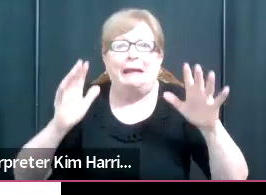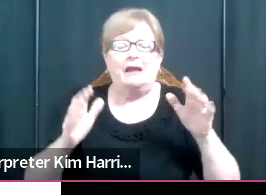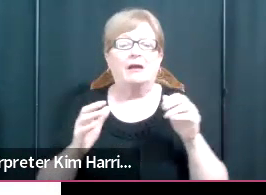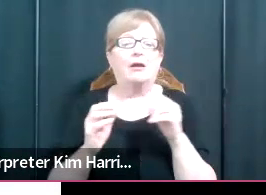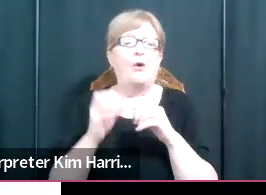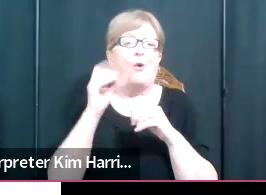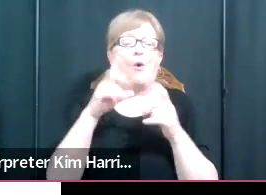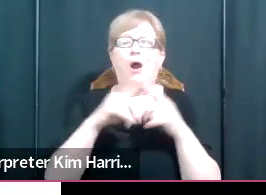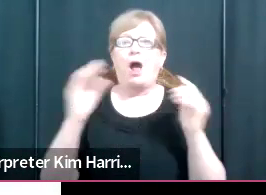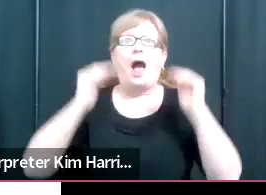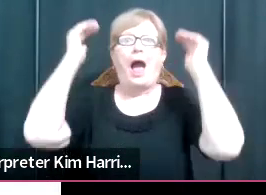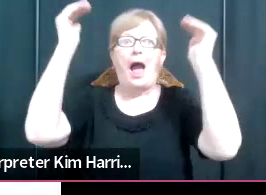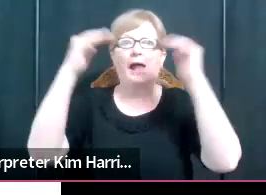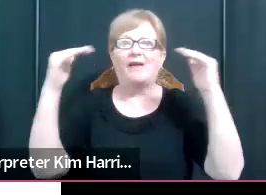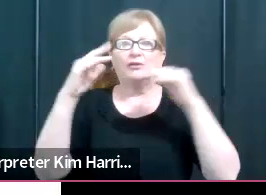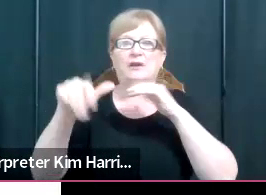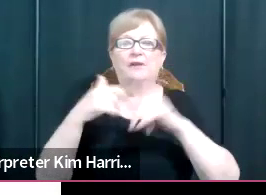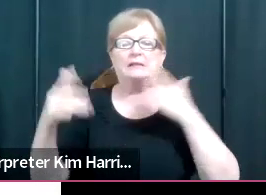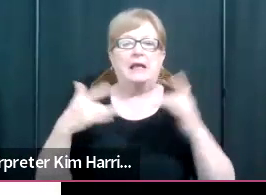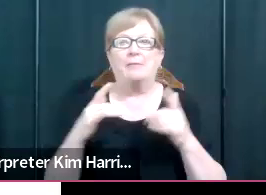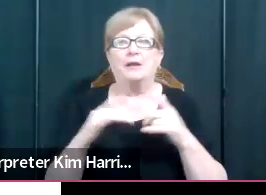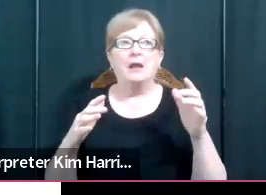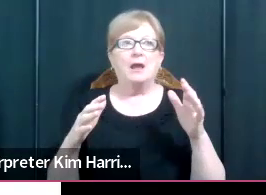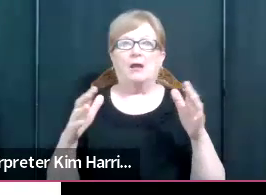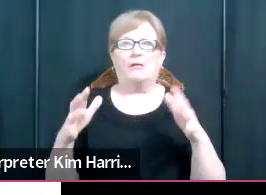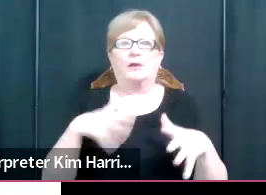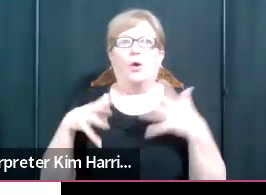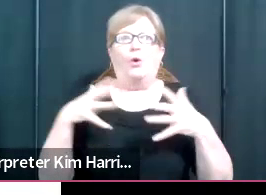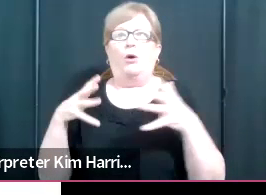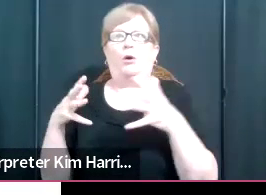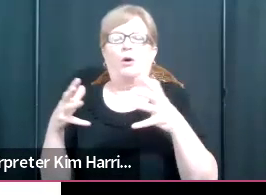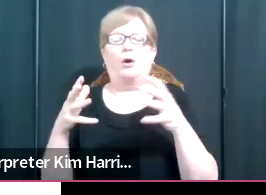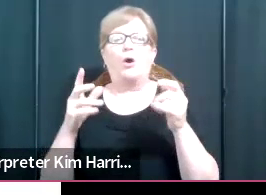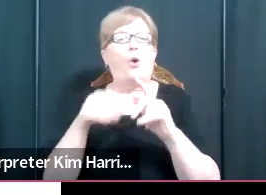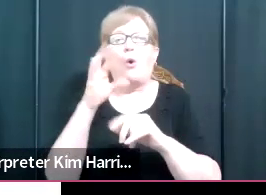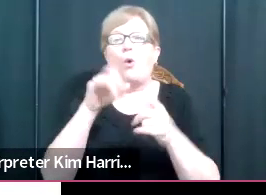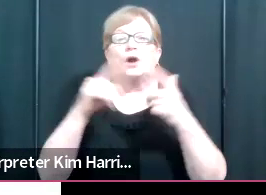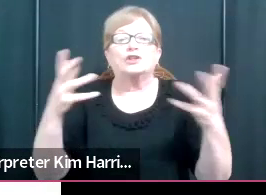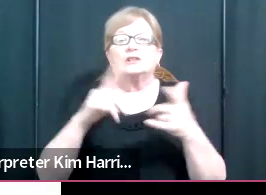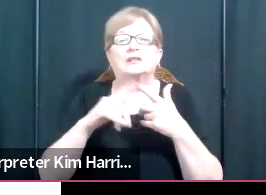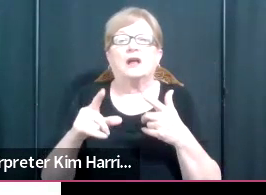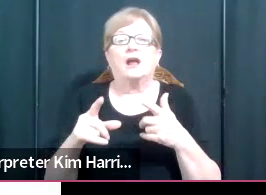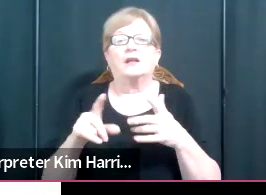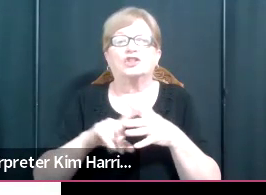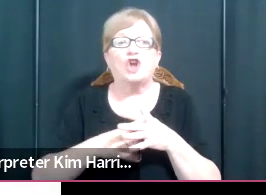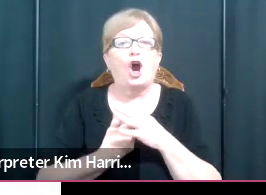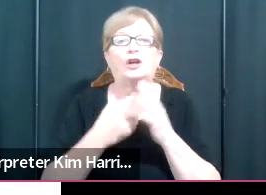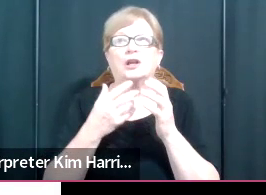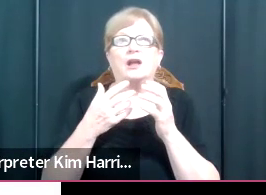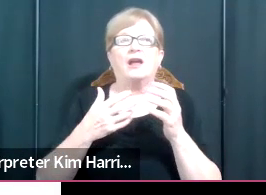high levels of excitement or just feeling wound up. And it could be a triggering of the fight, flight, or